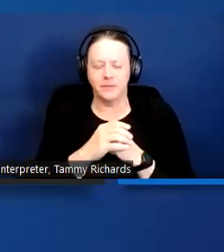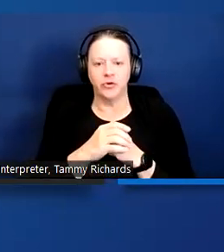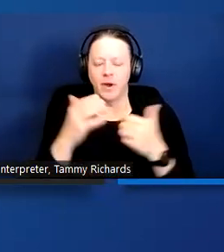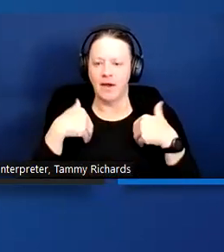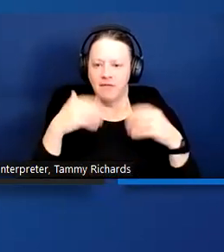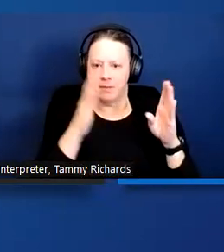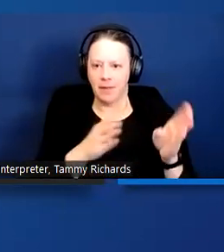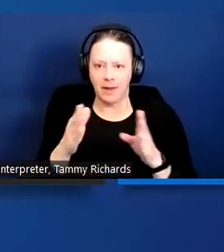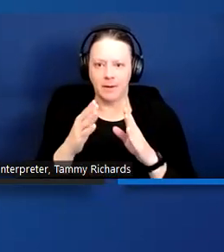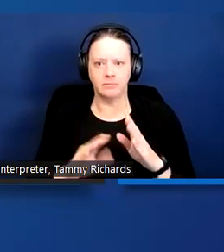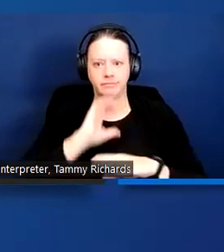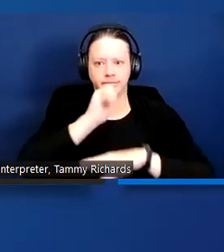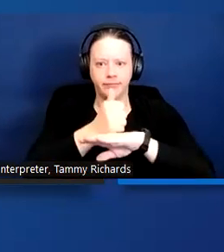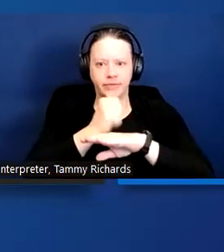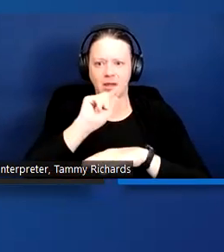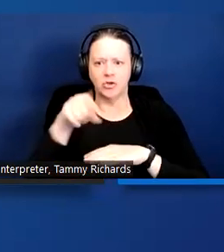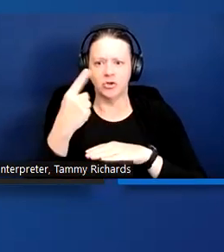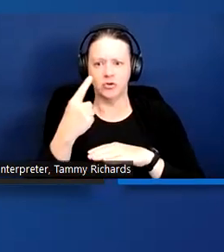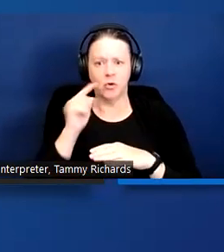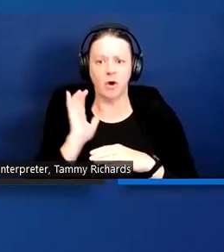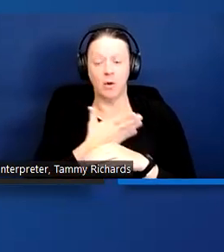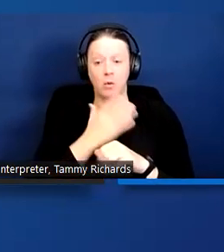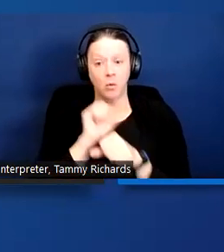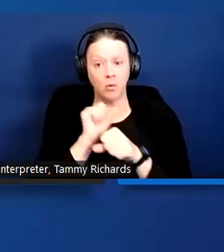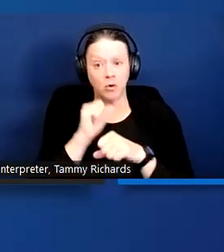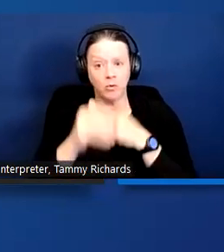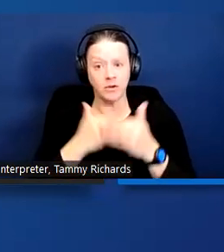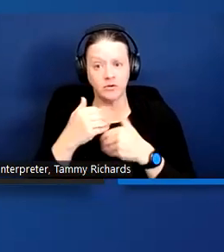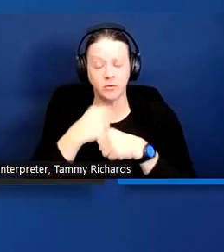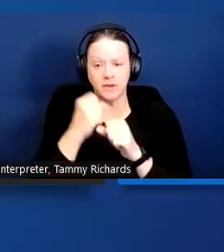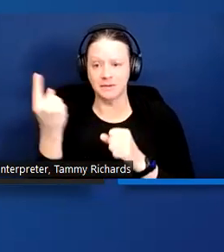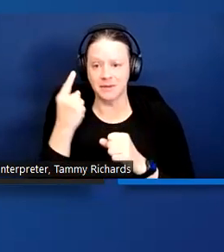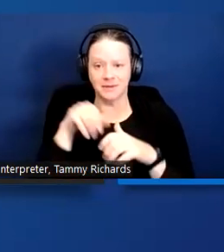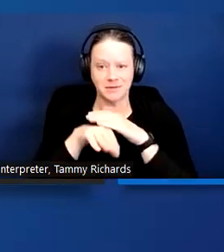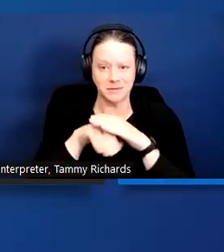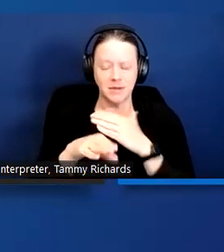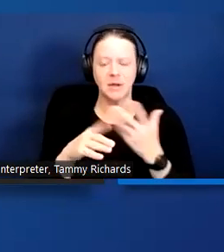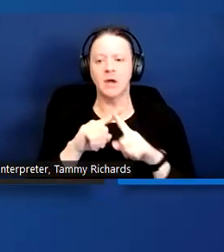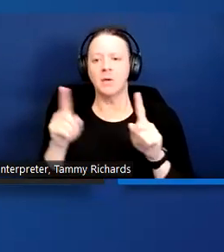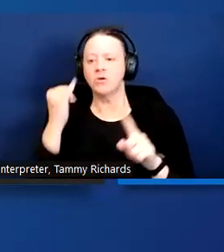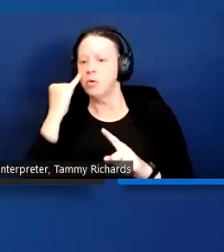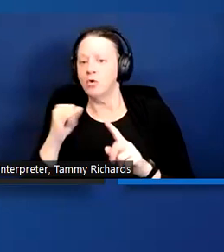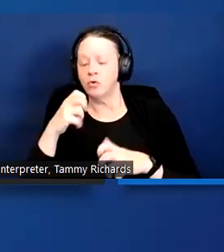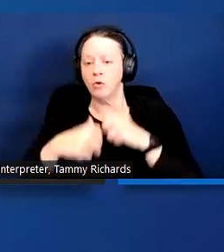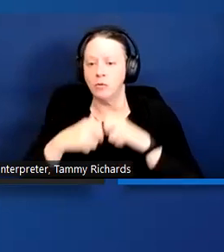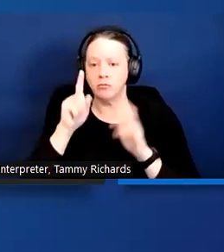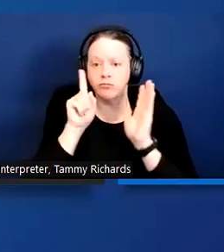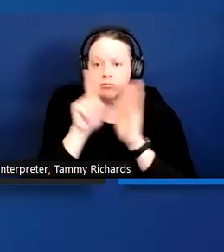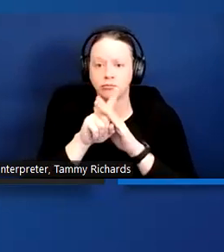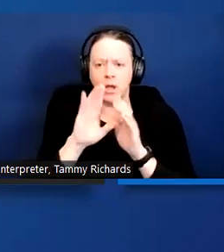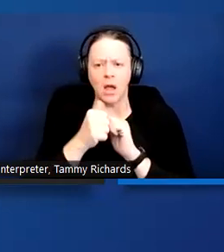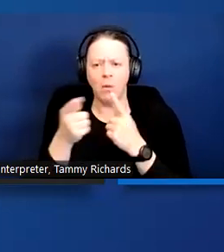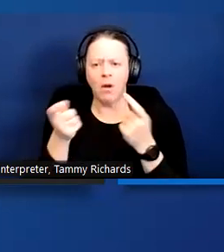just for our work process to make something accessible, but for when problems occur and how we're going to handle